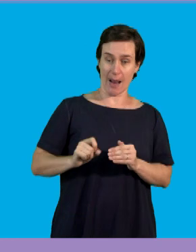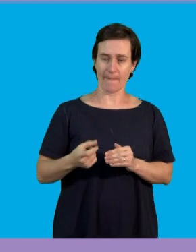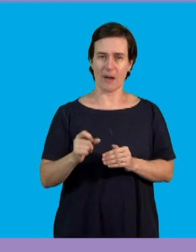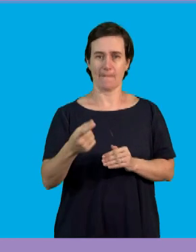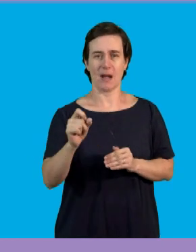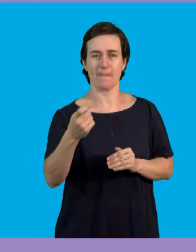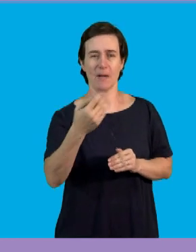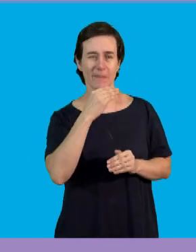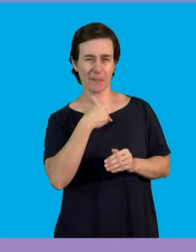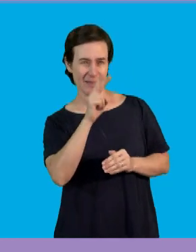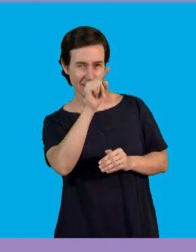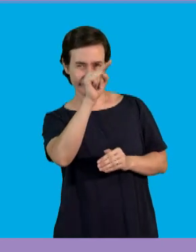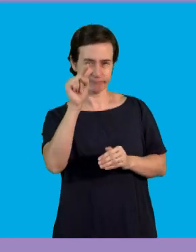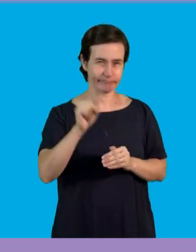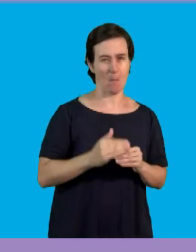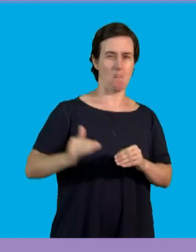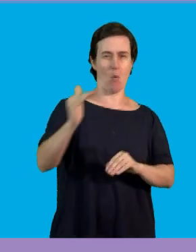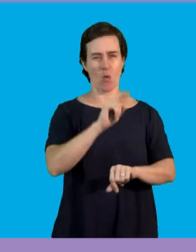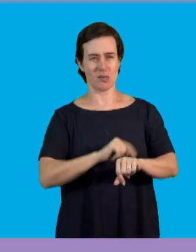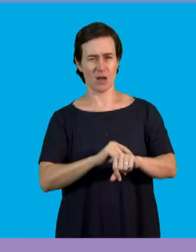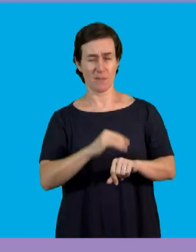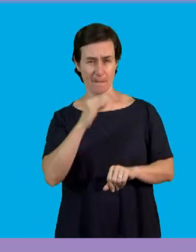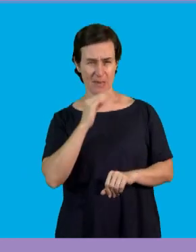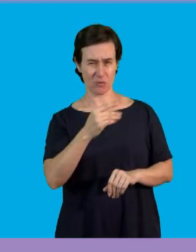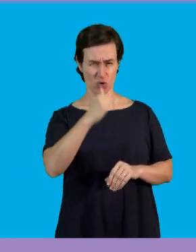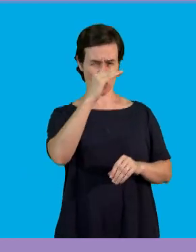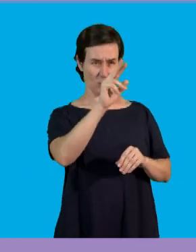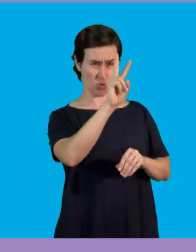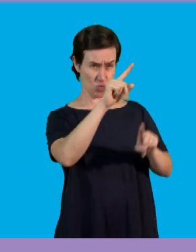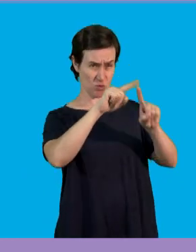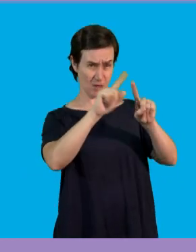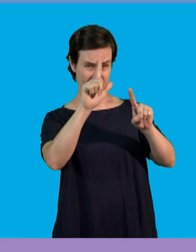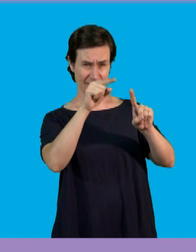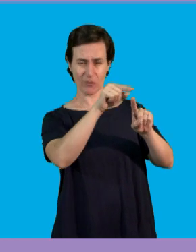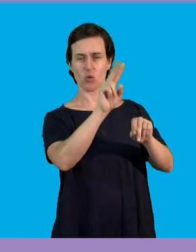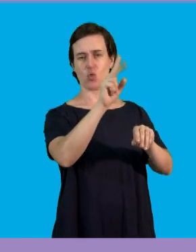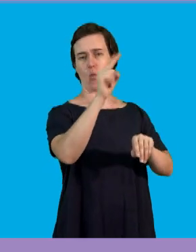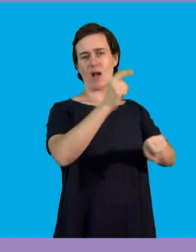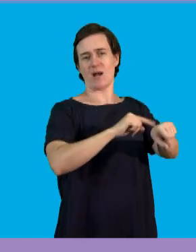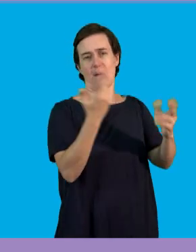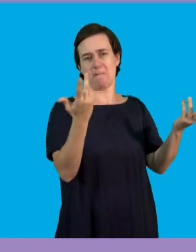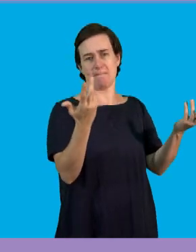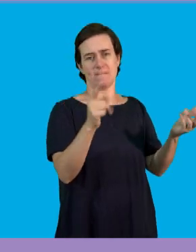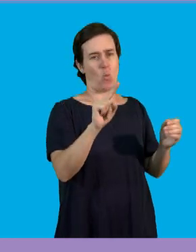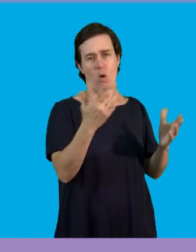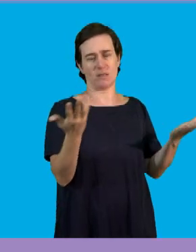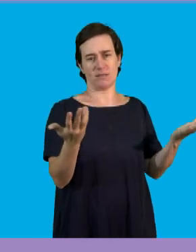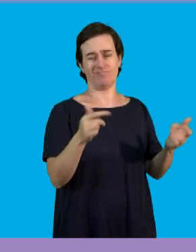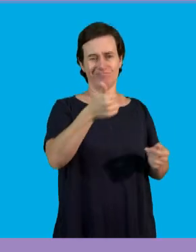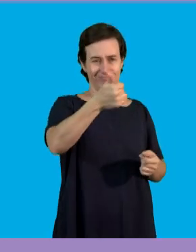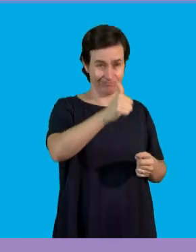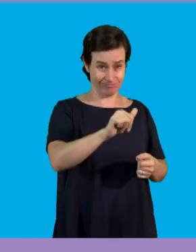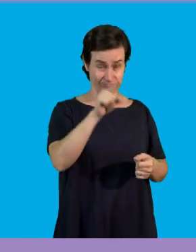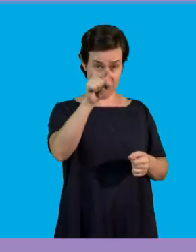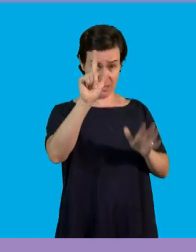at this combination and we look at the 2, it only appears once. So the highest frequency is just 1. And when we look at the 7, up there